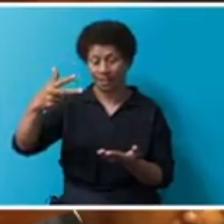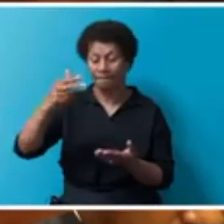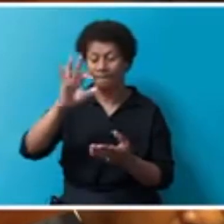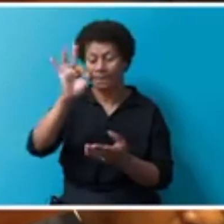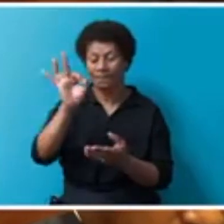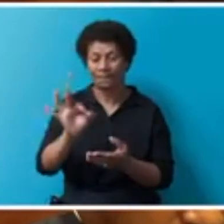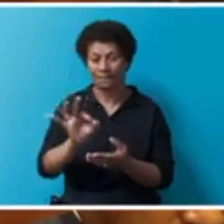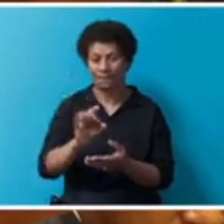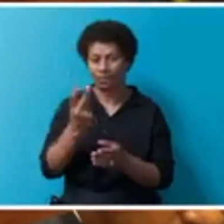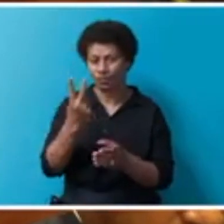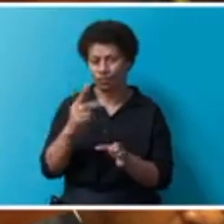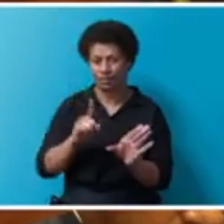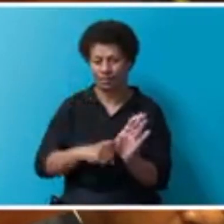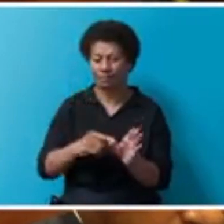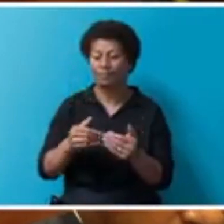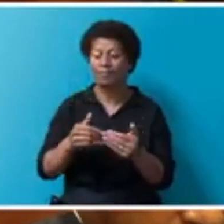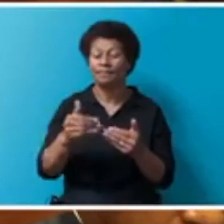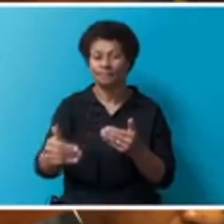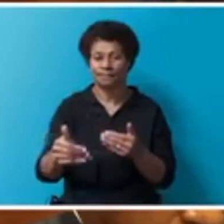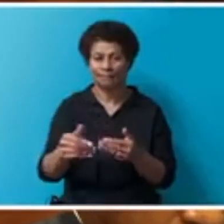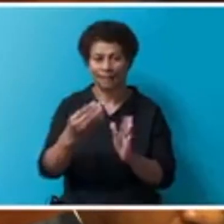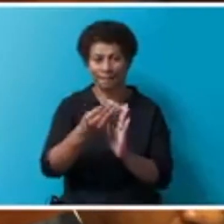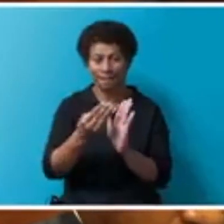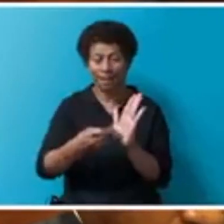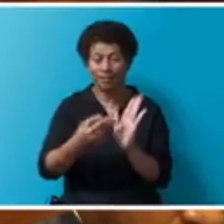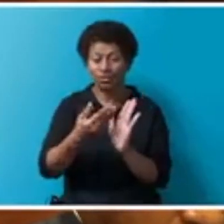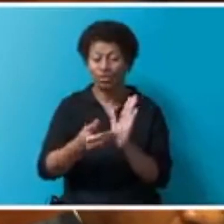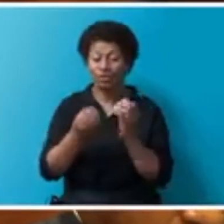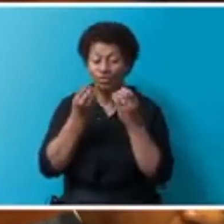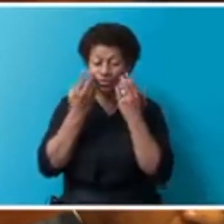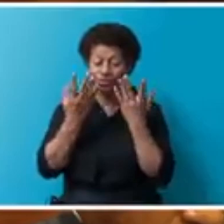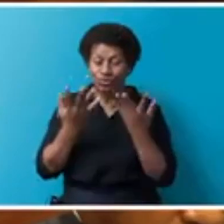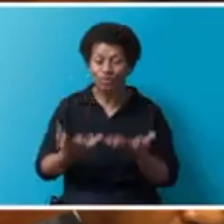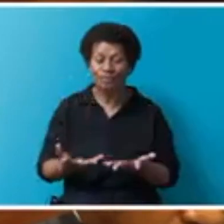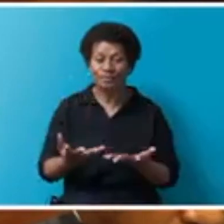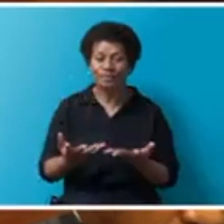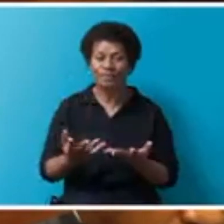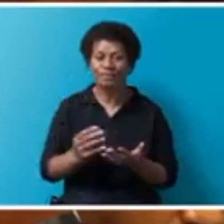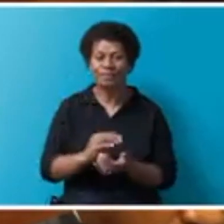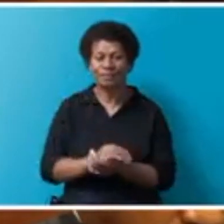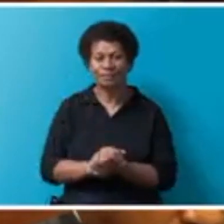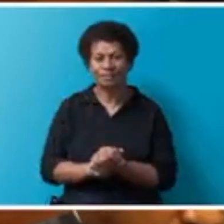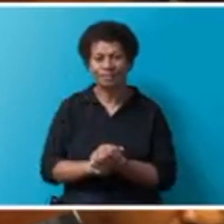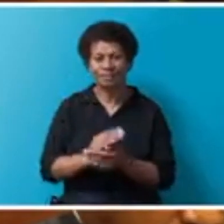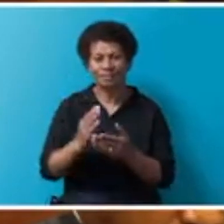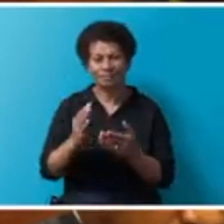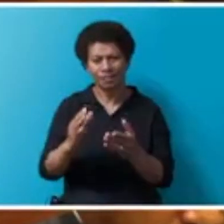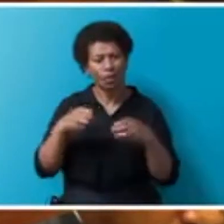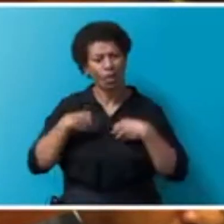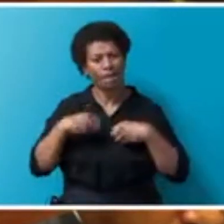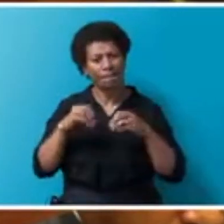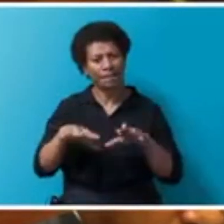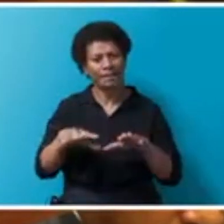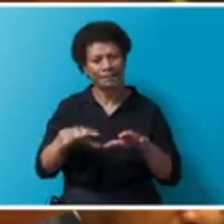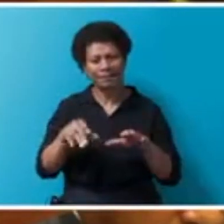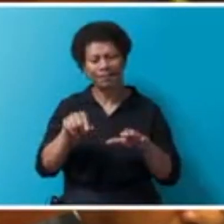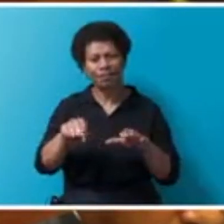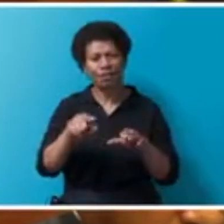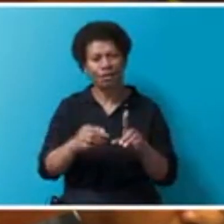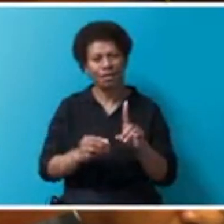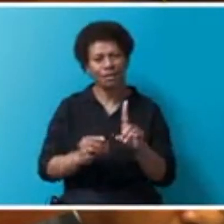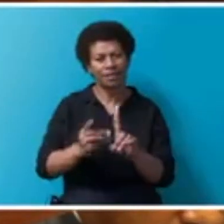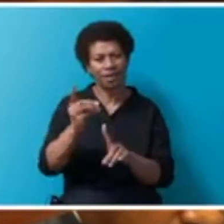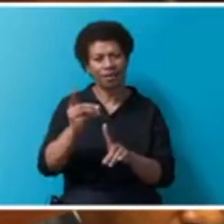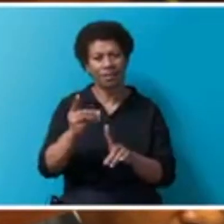Mr. Speaker, sir, this budget reflects a holistic approach to national development, where economic growth